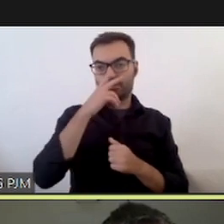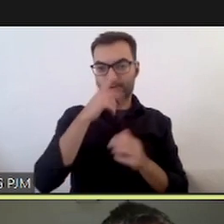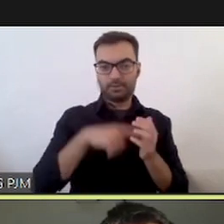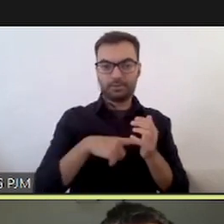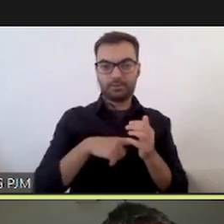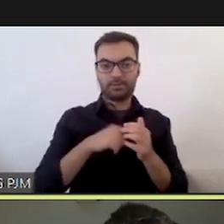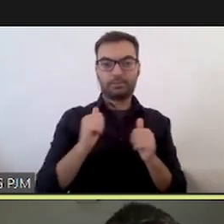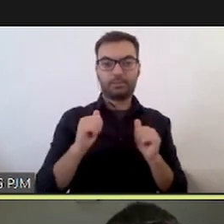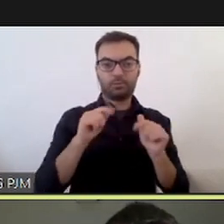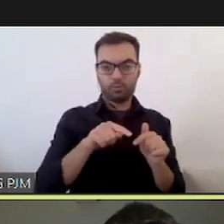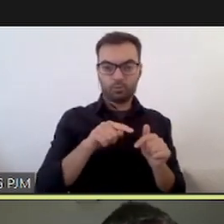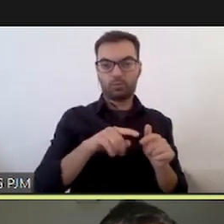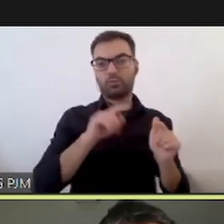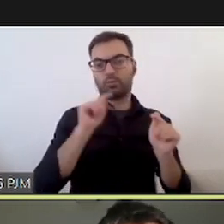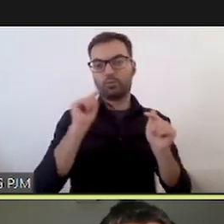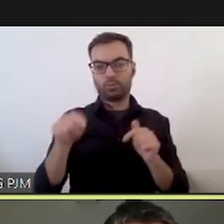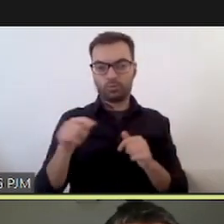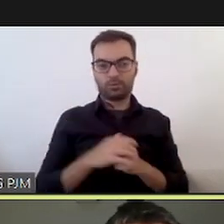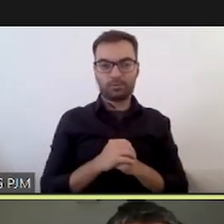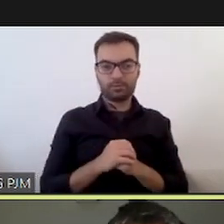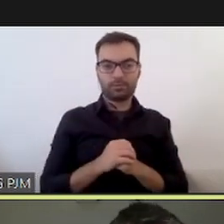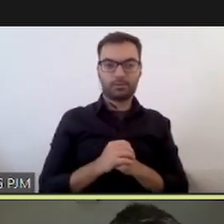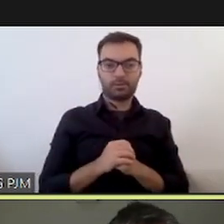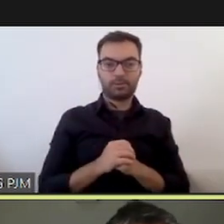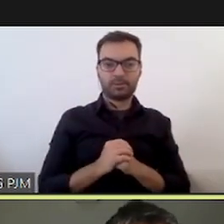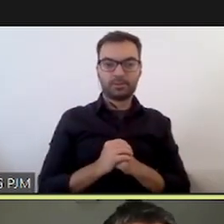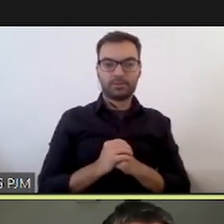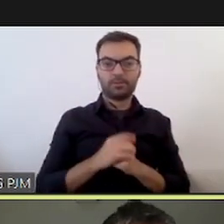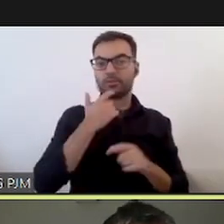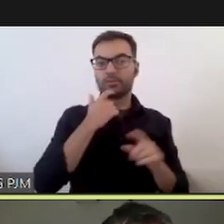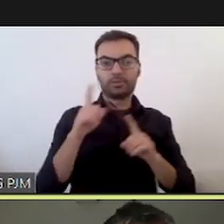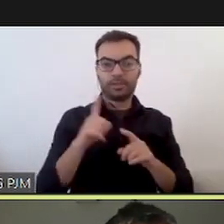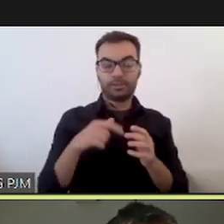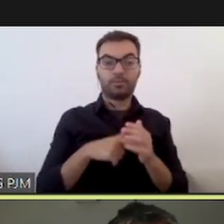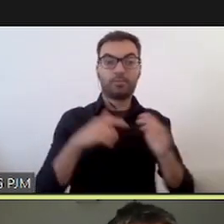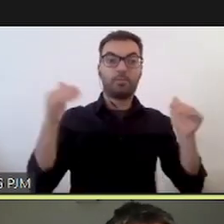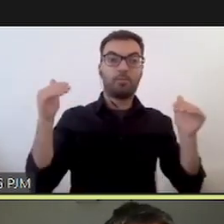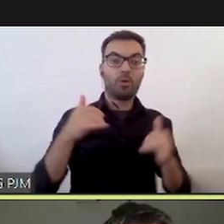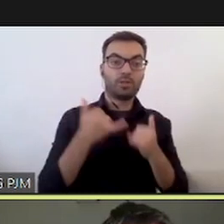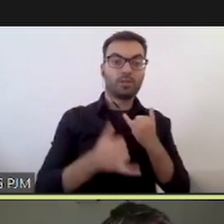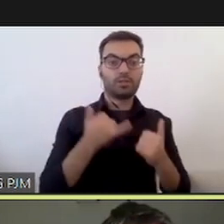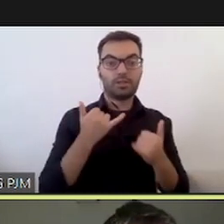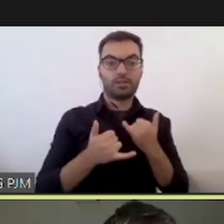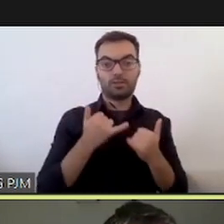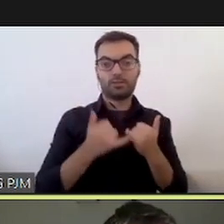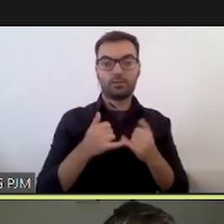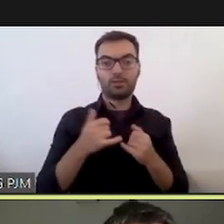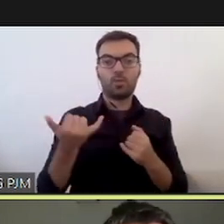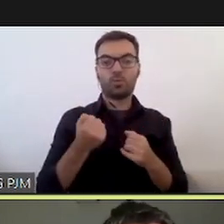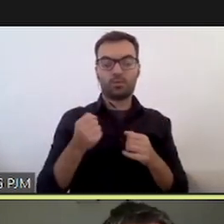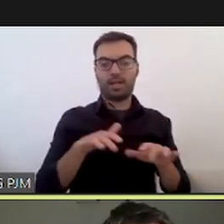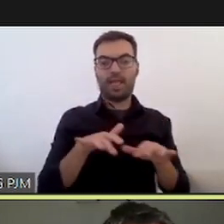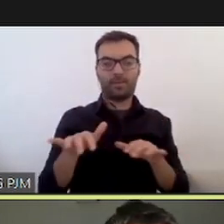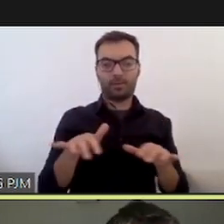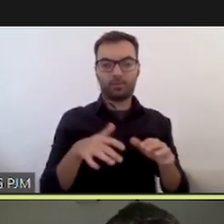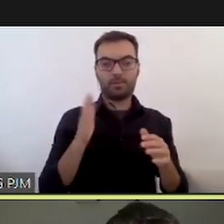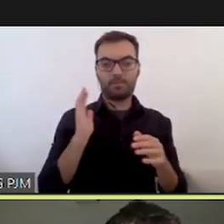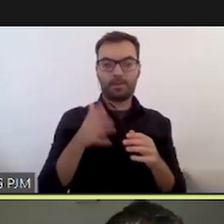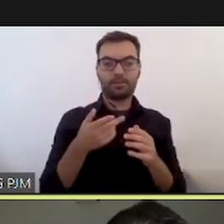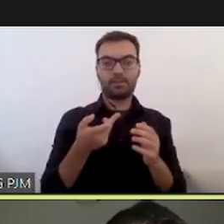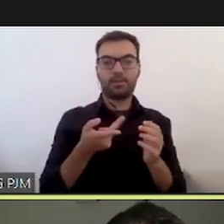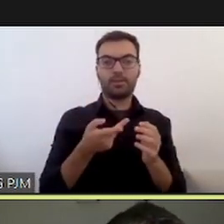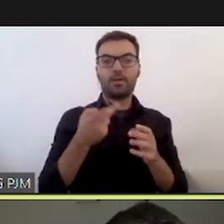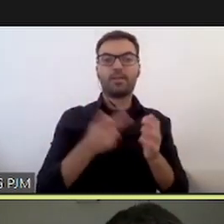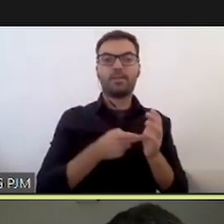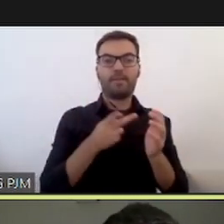jumps here, then here. So it means that perhaps when you use the keyboard, there will be twice on